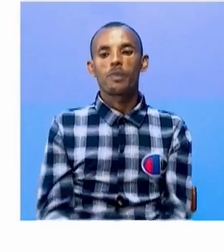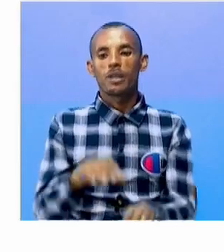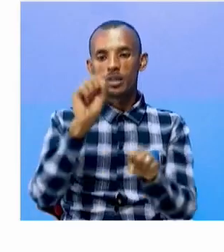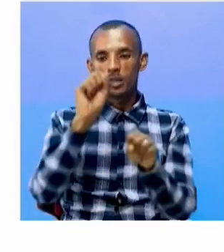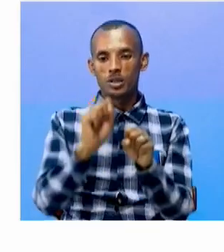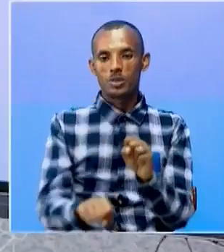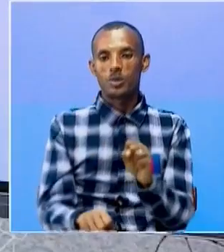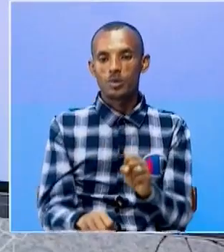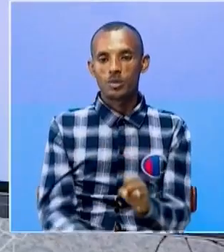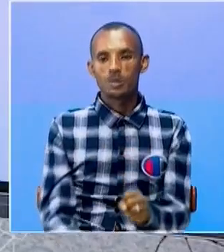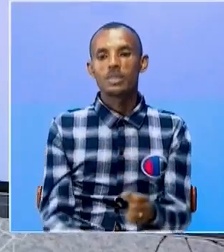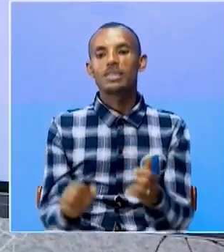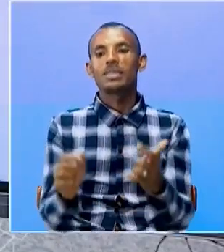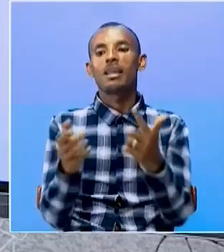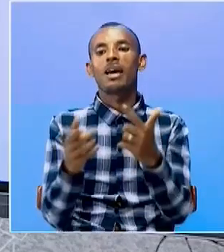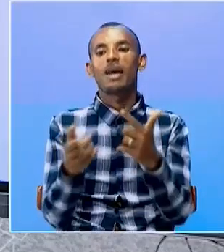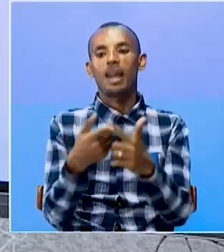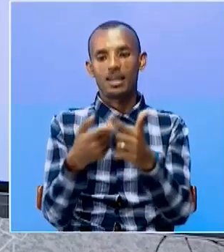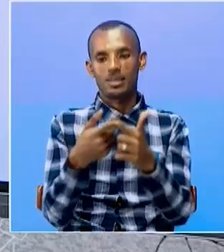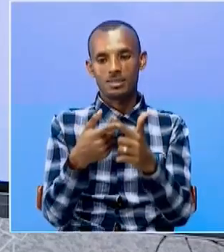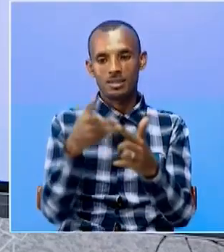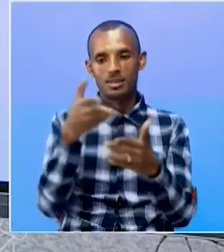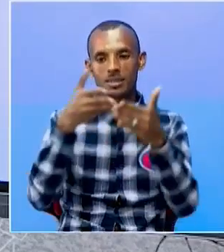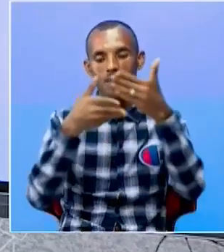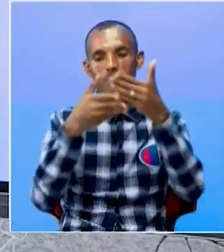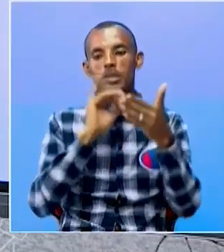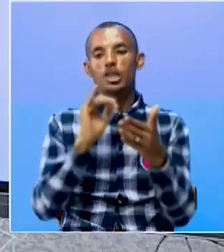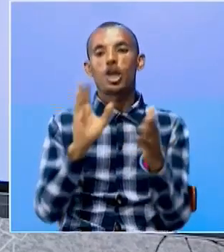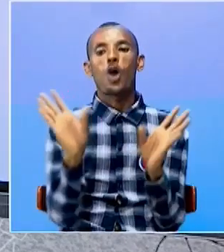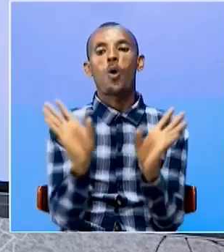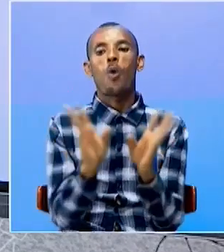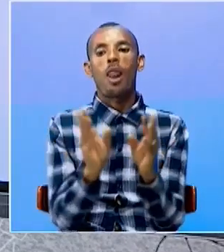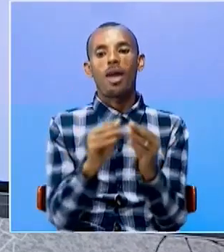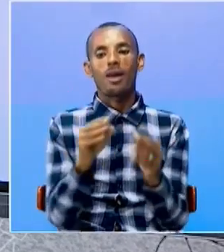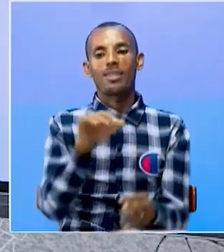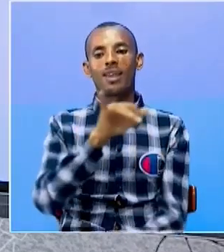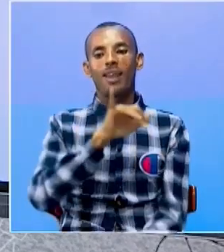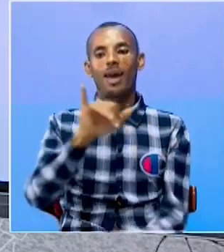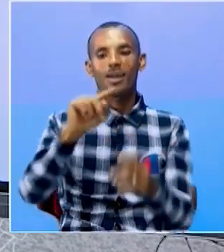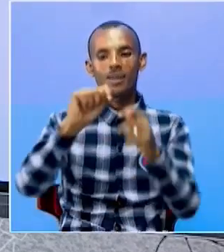So next to this, we'll try to collect the like terms.